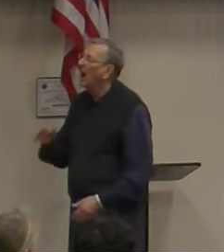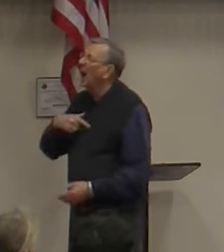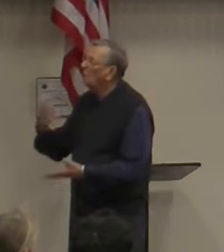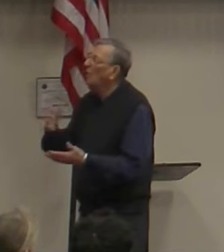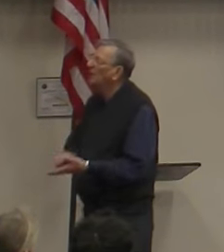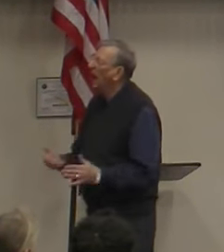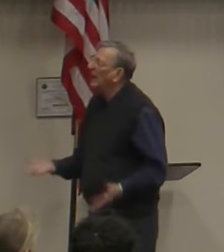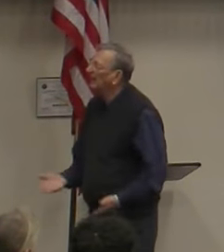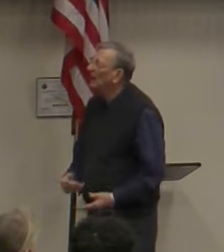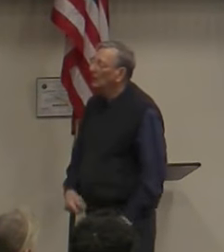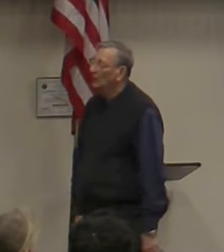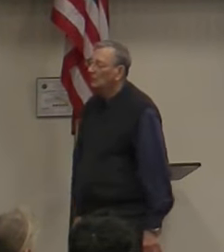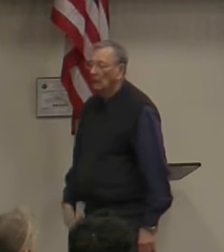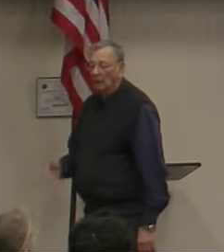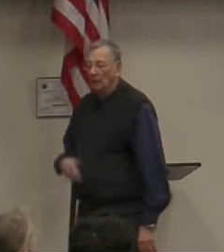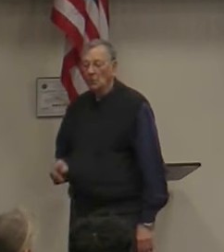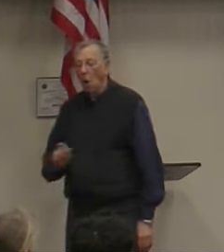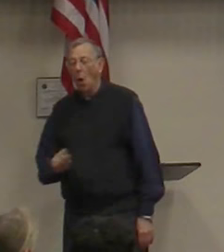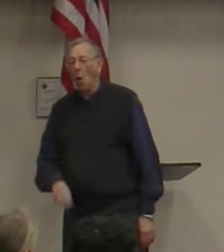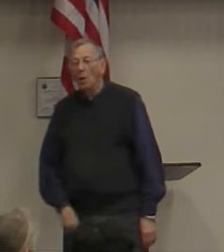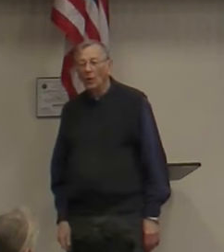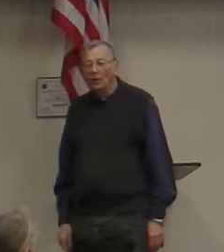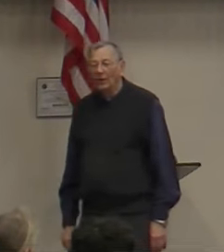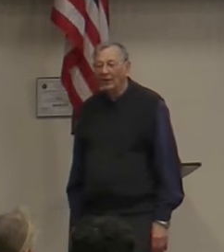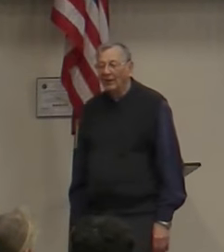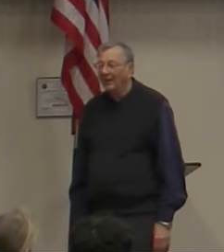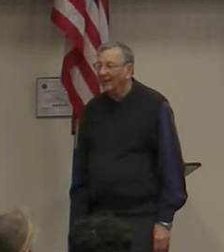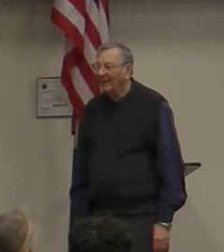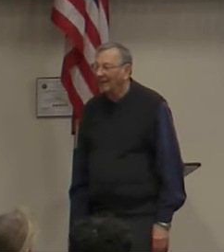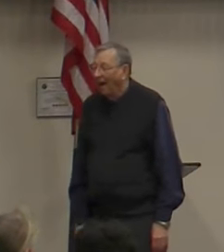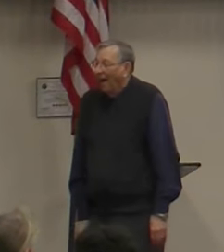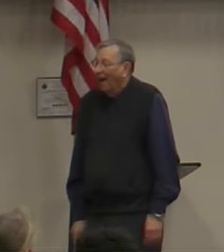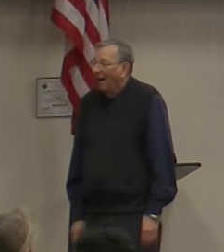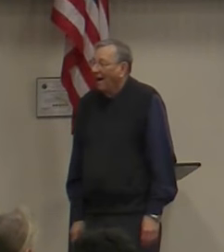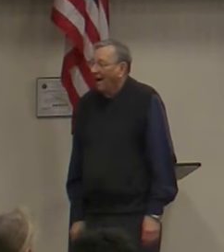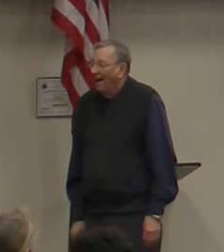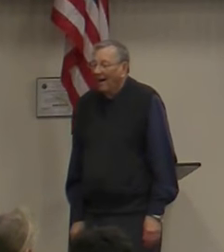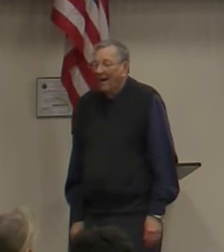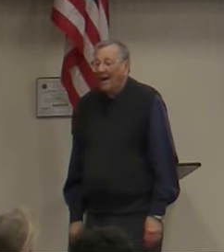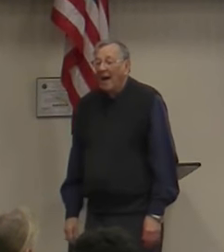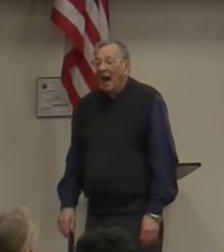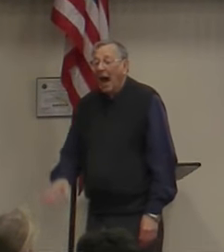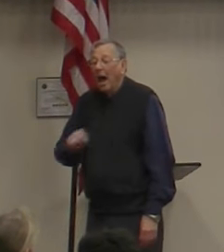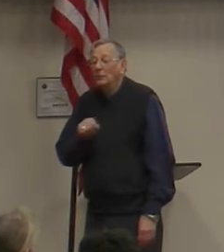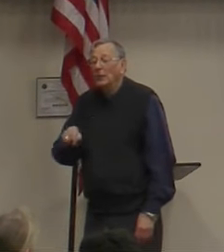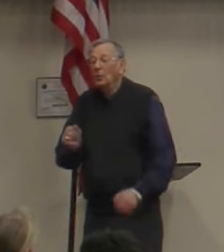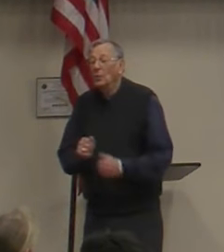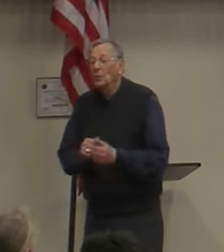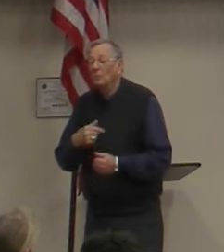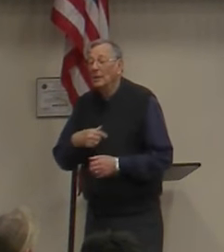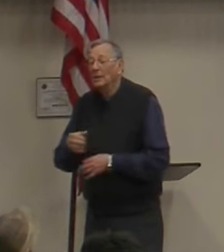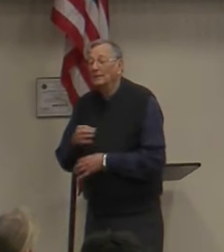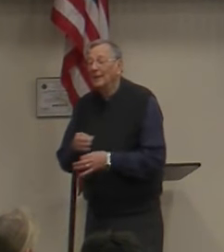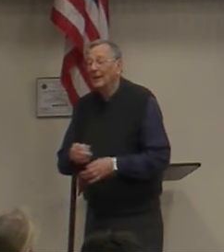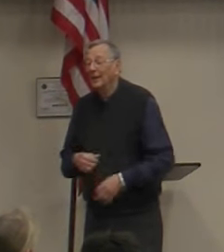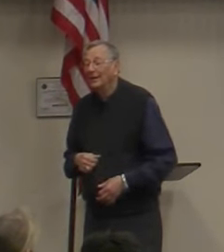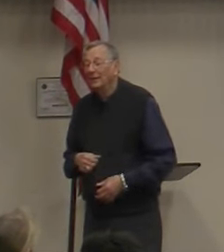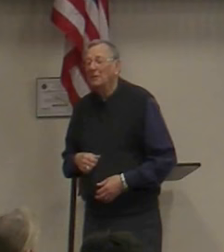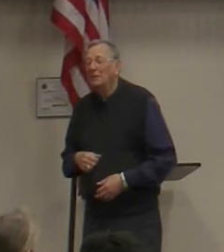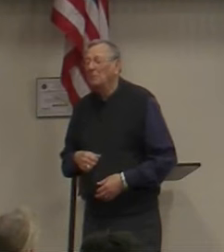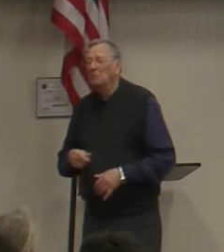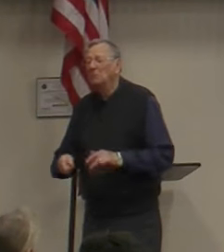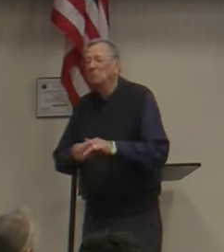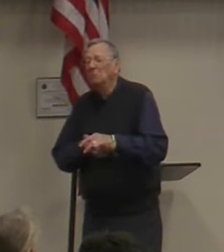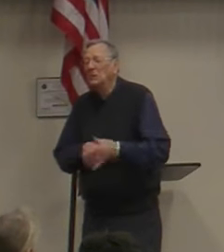wasn't it? God says no. How about I just take you to be with me instead? How about we just skip